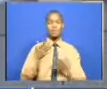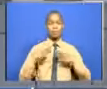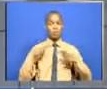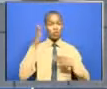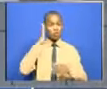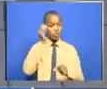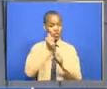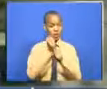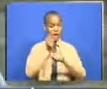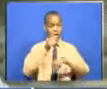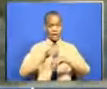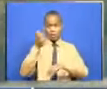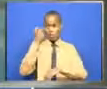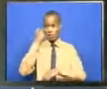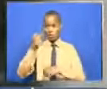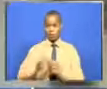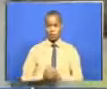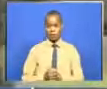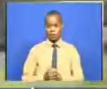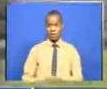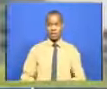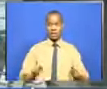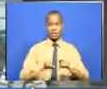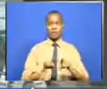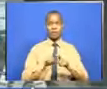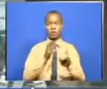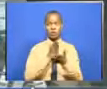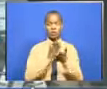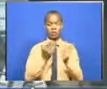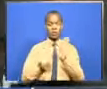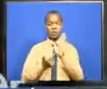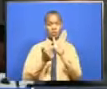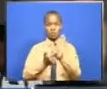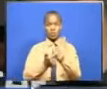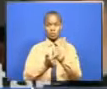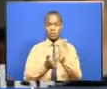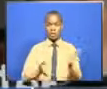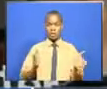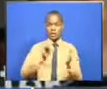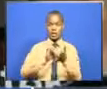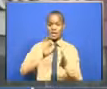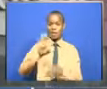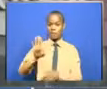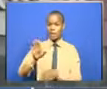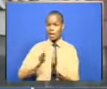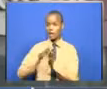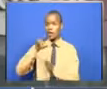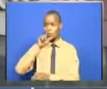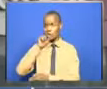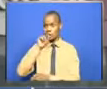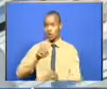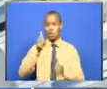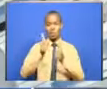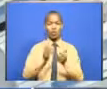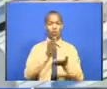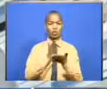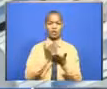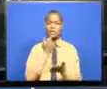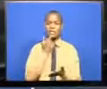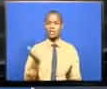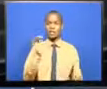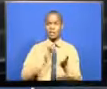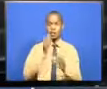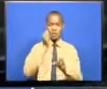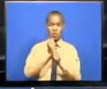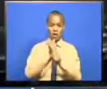with manager approval. The move mimics the U.S. tech giant's rivals, Facebook and Twitter, which have also said remote work would